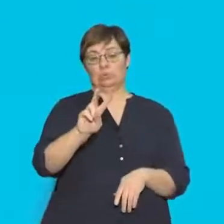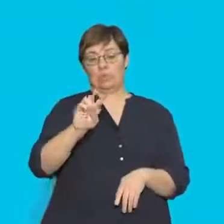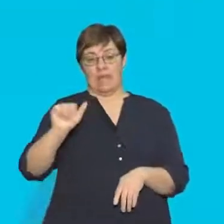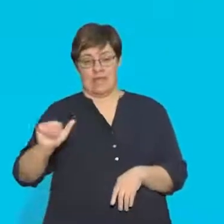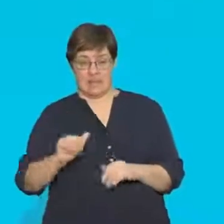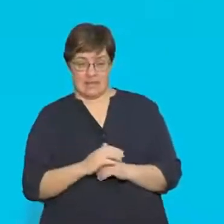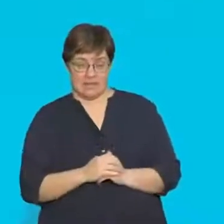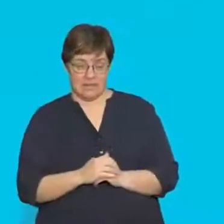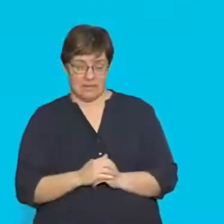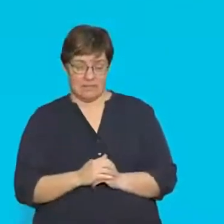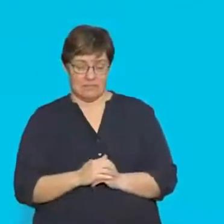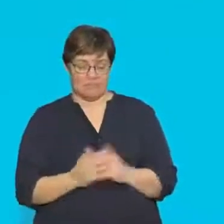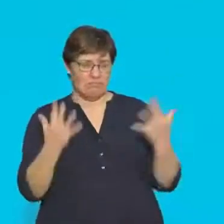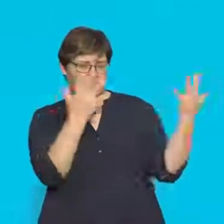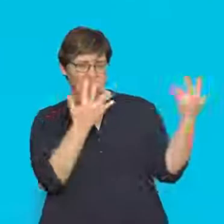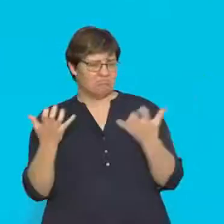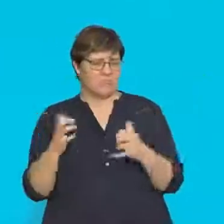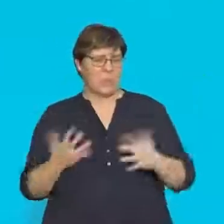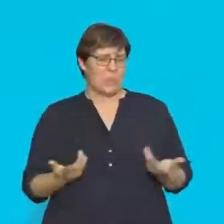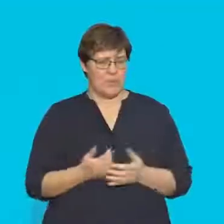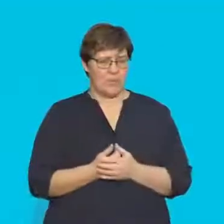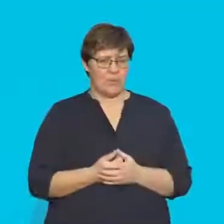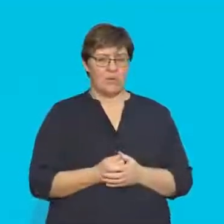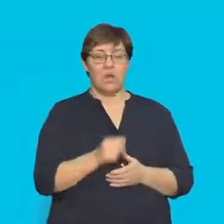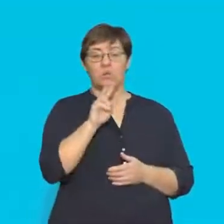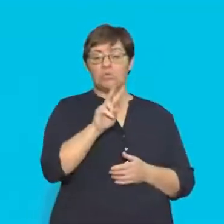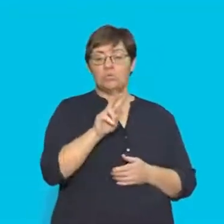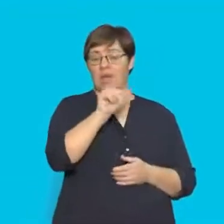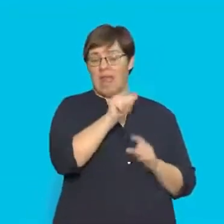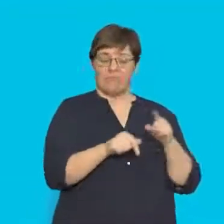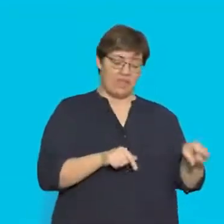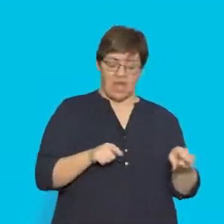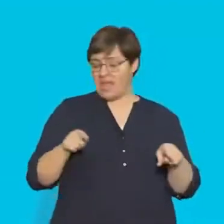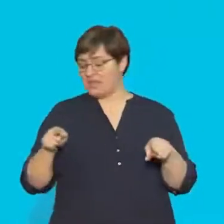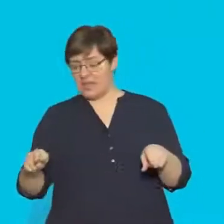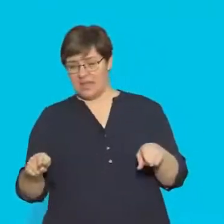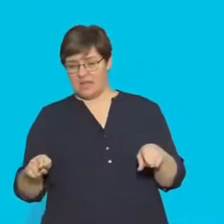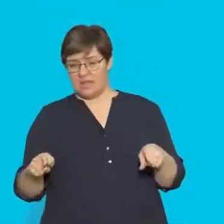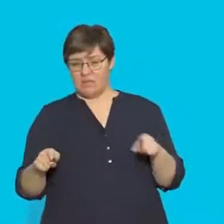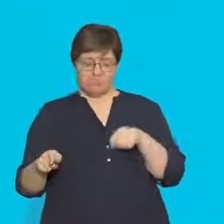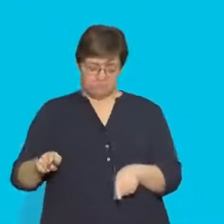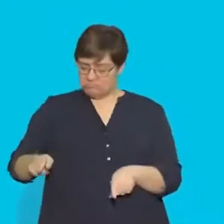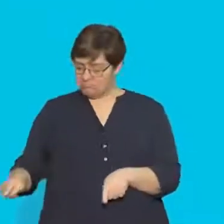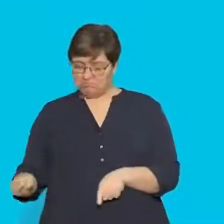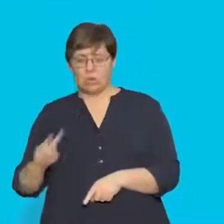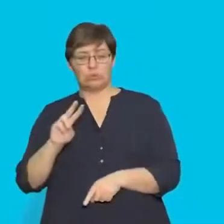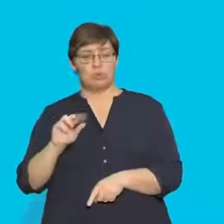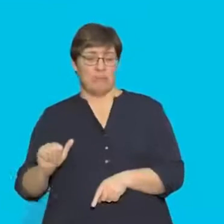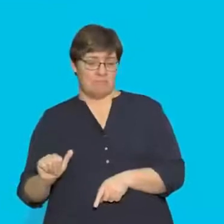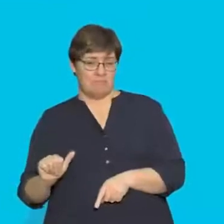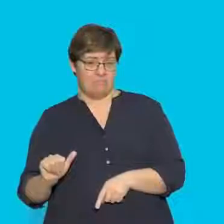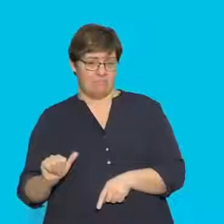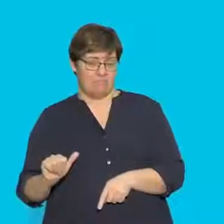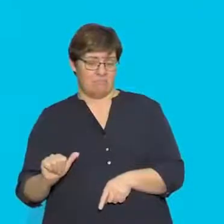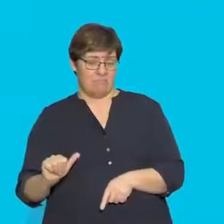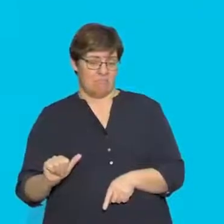how can I work out? Because 2 amps might be there and there and there and there, but how do I